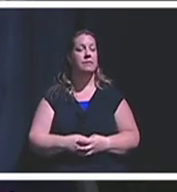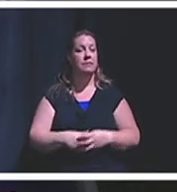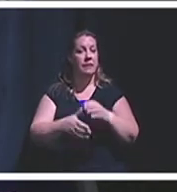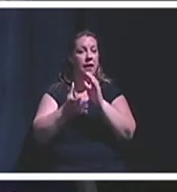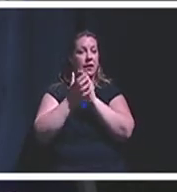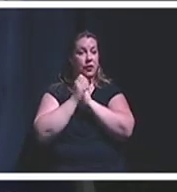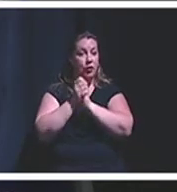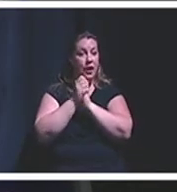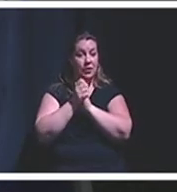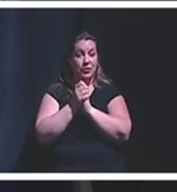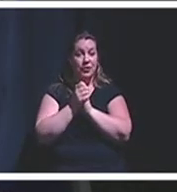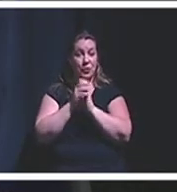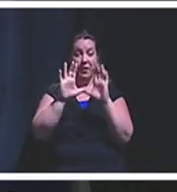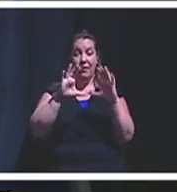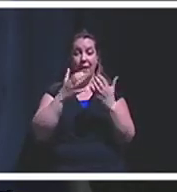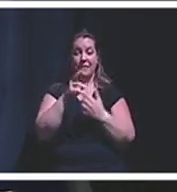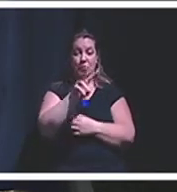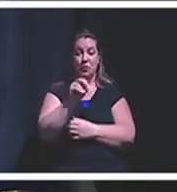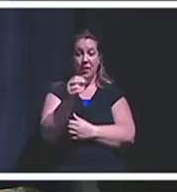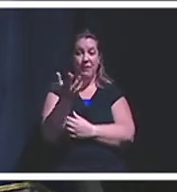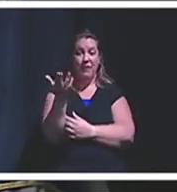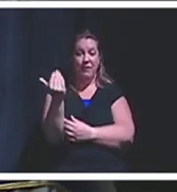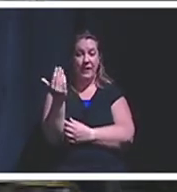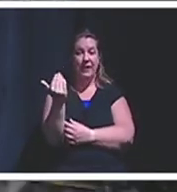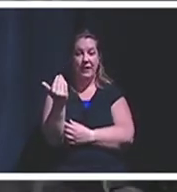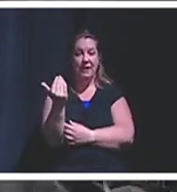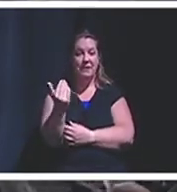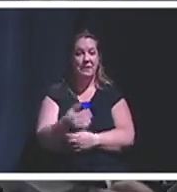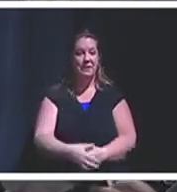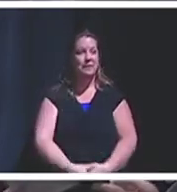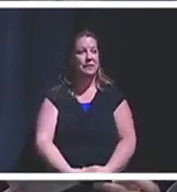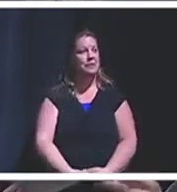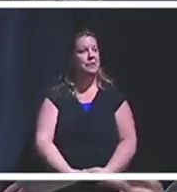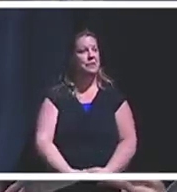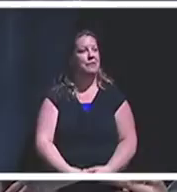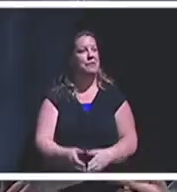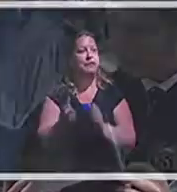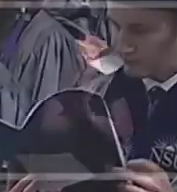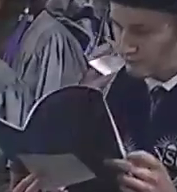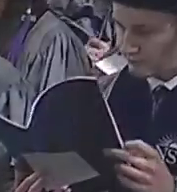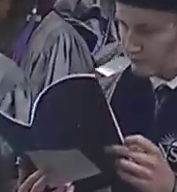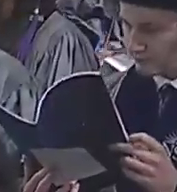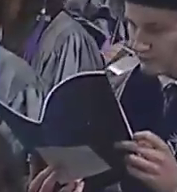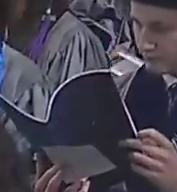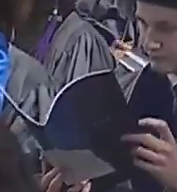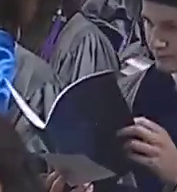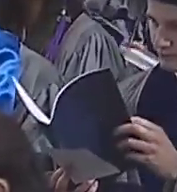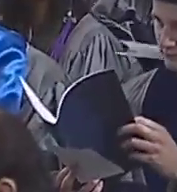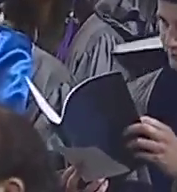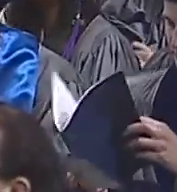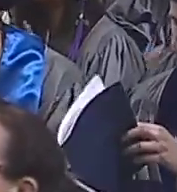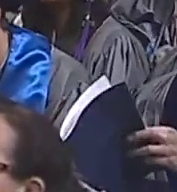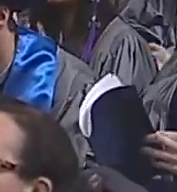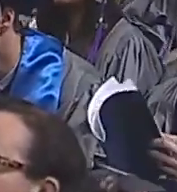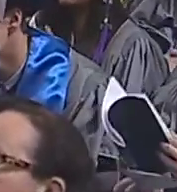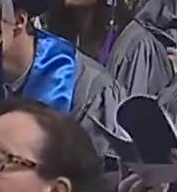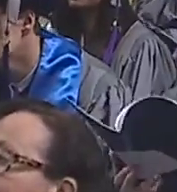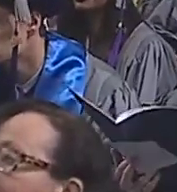congratulations to the class of 2015.